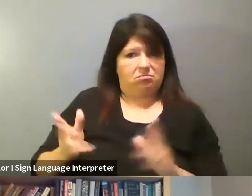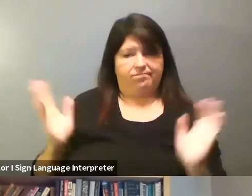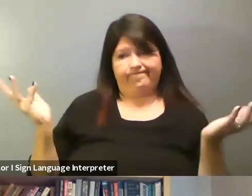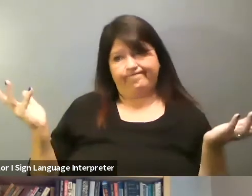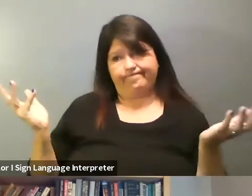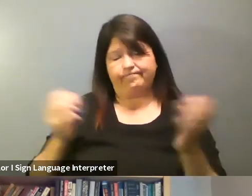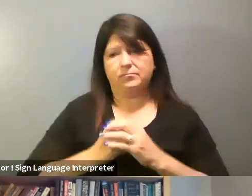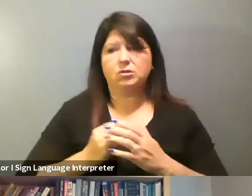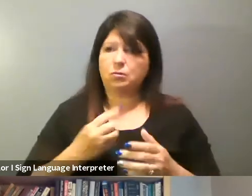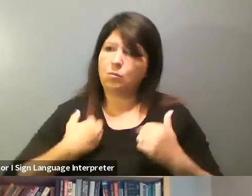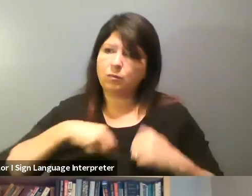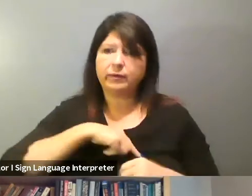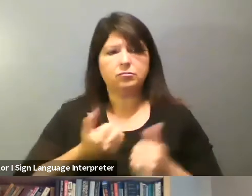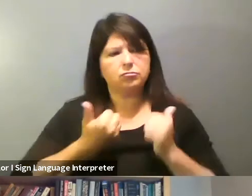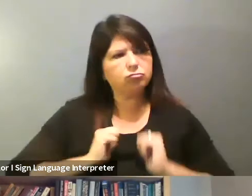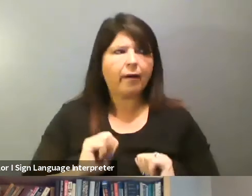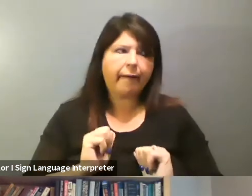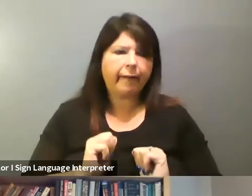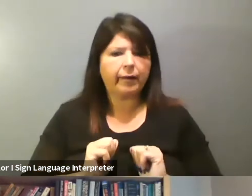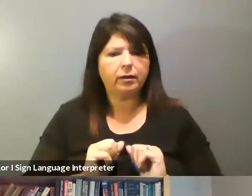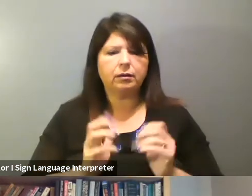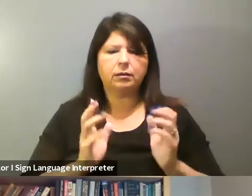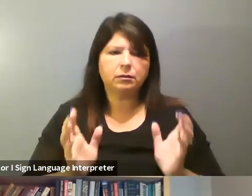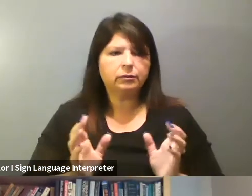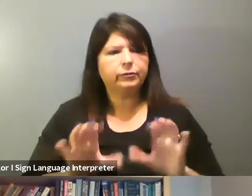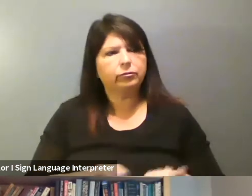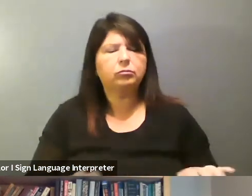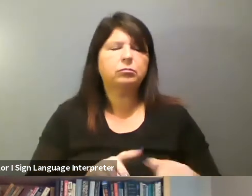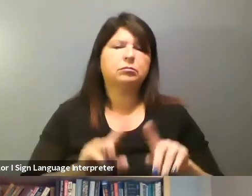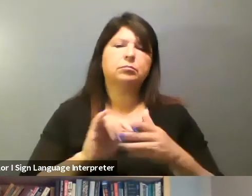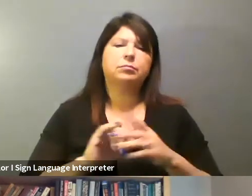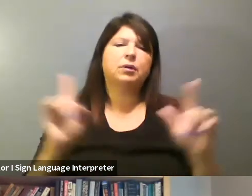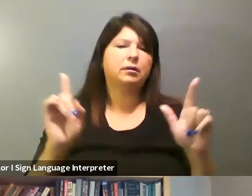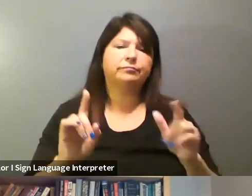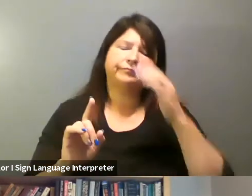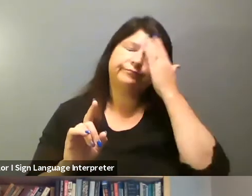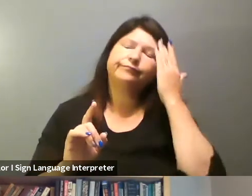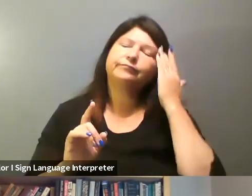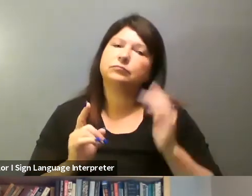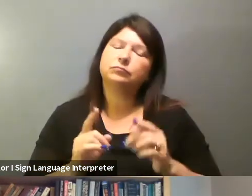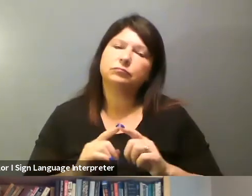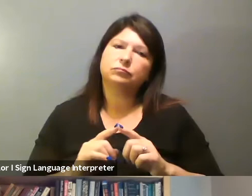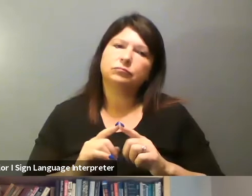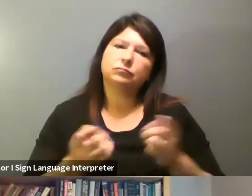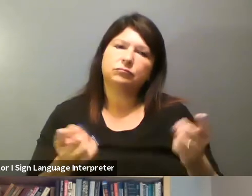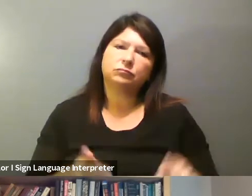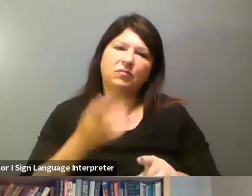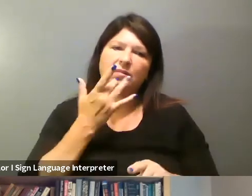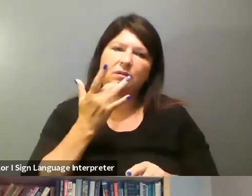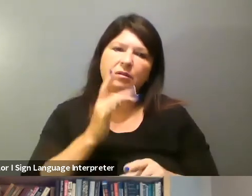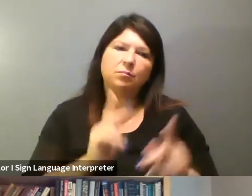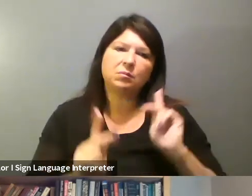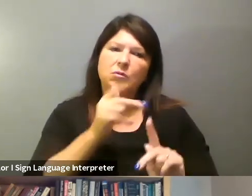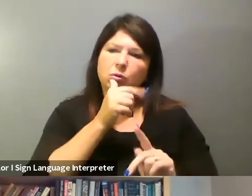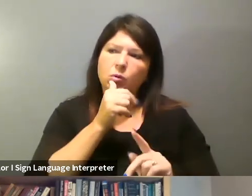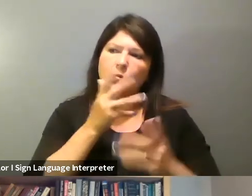we tried so hard and luckily we were able to, with the, you know, the people who have interviewed